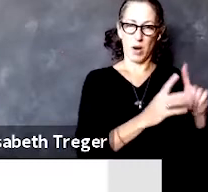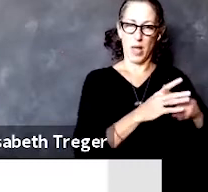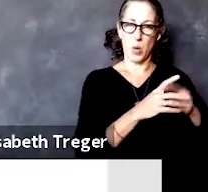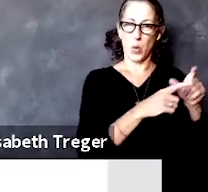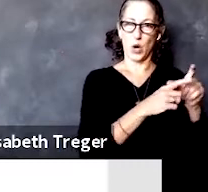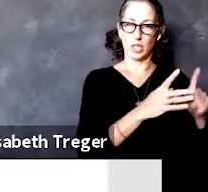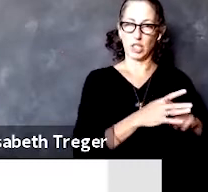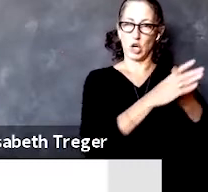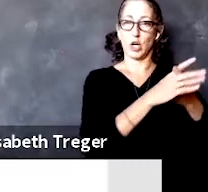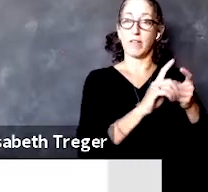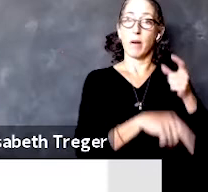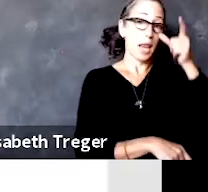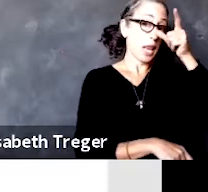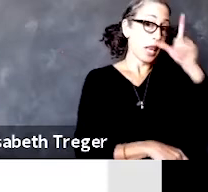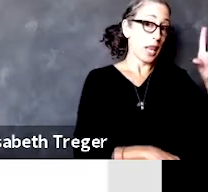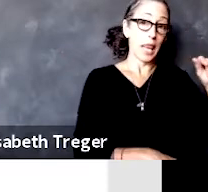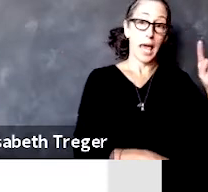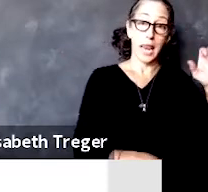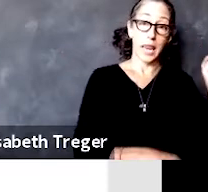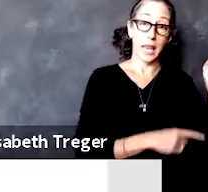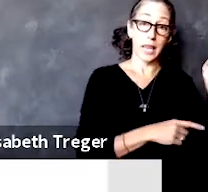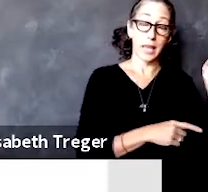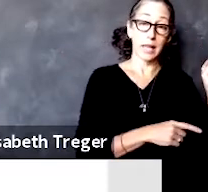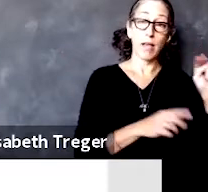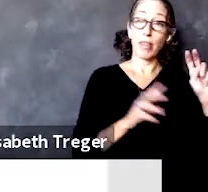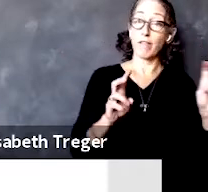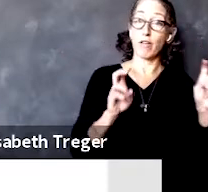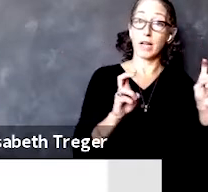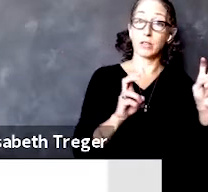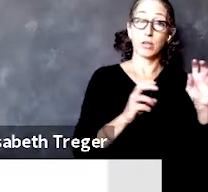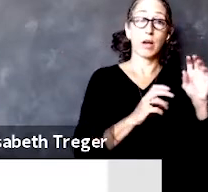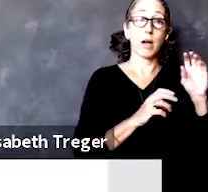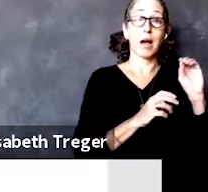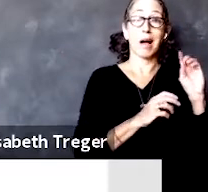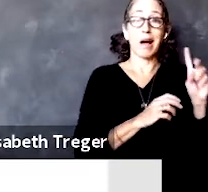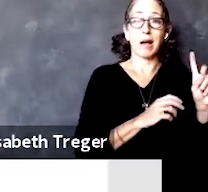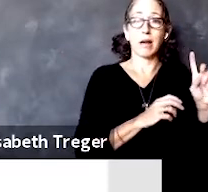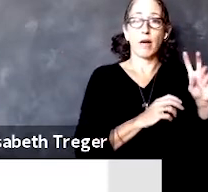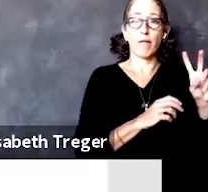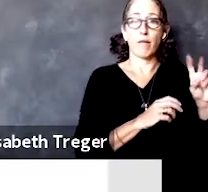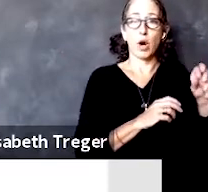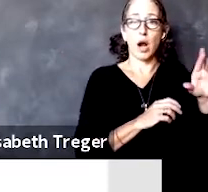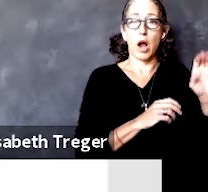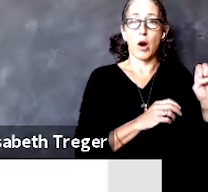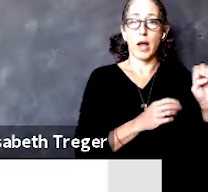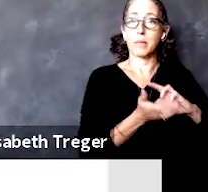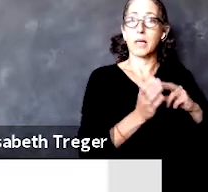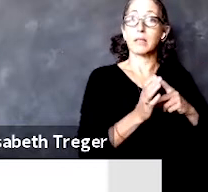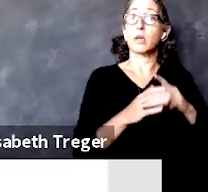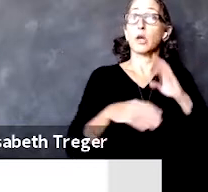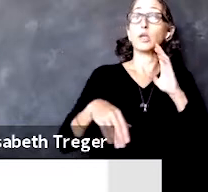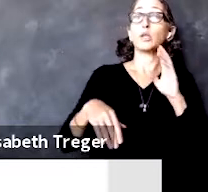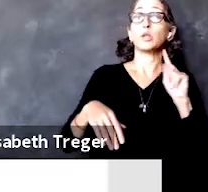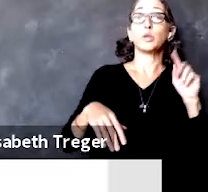Latin word or phrase ad vocare. And that means to call. So when you think